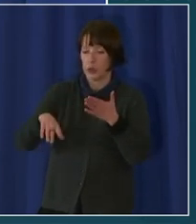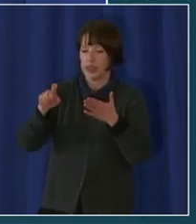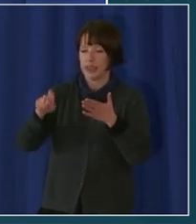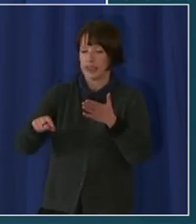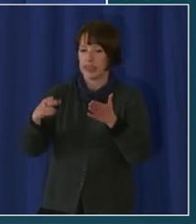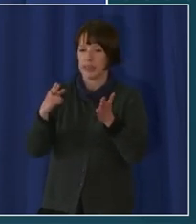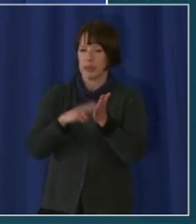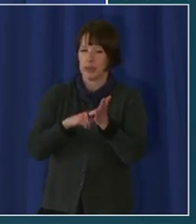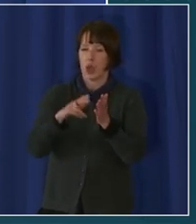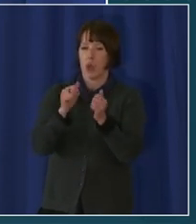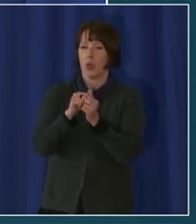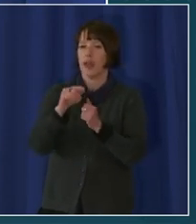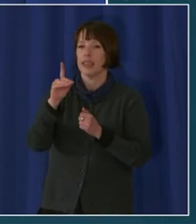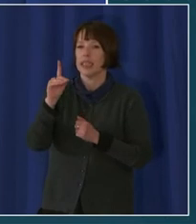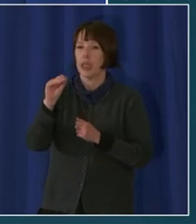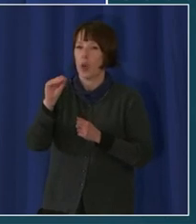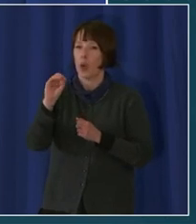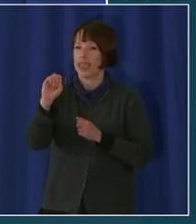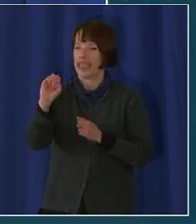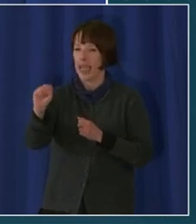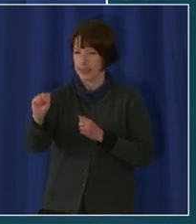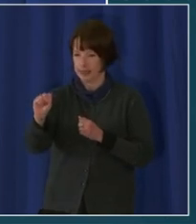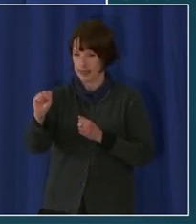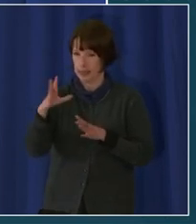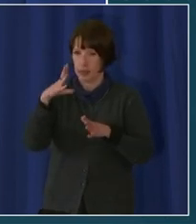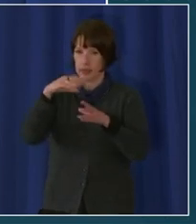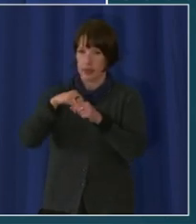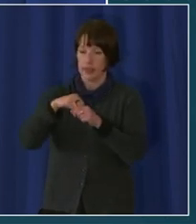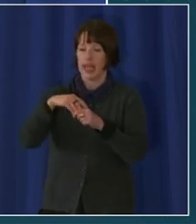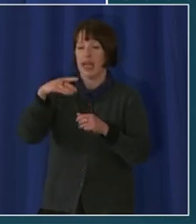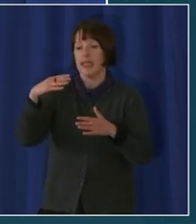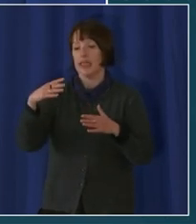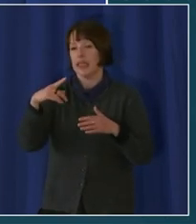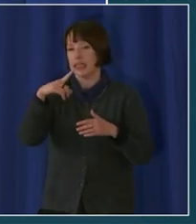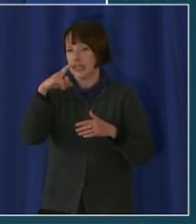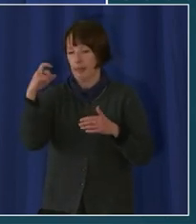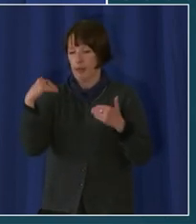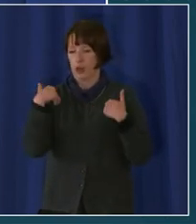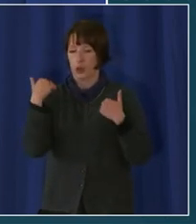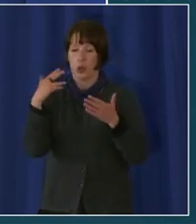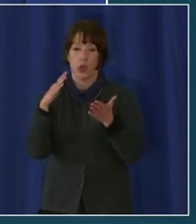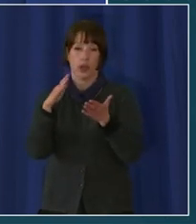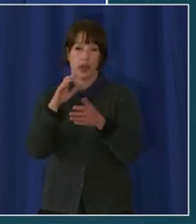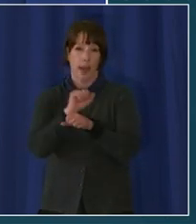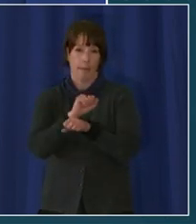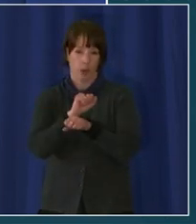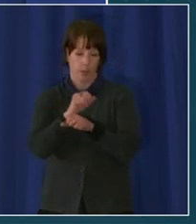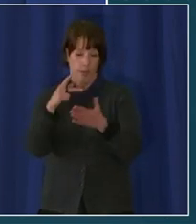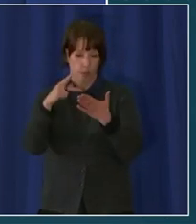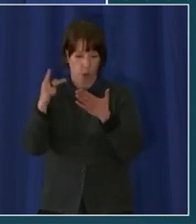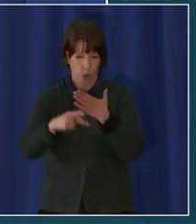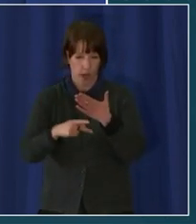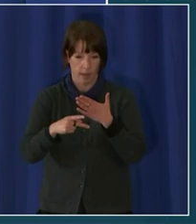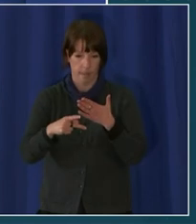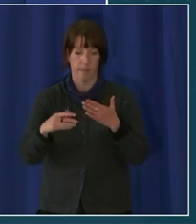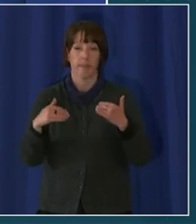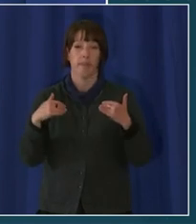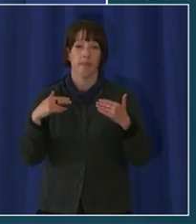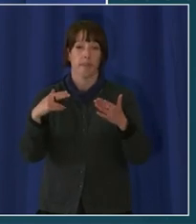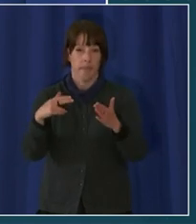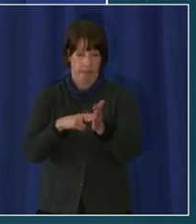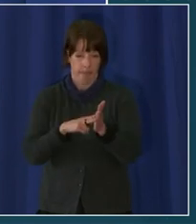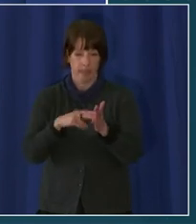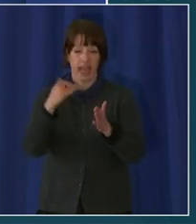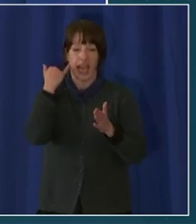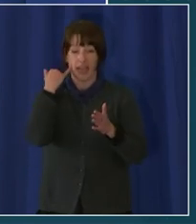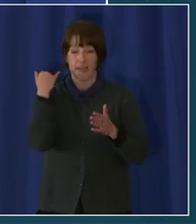for with DOES to participate in Summer Youth Employment Program. If they do that, and then it turns out